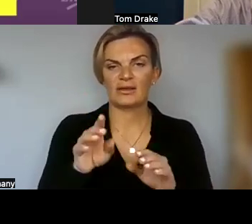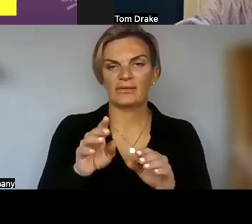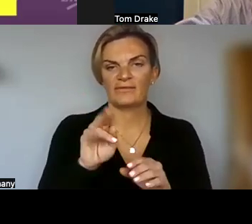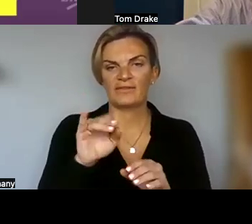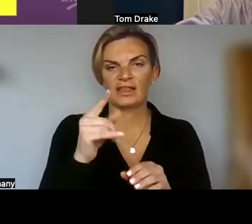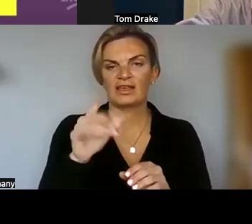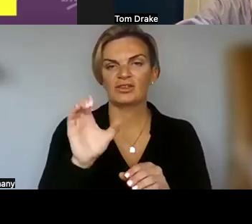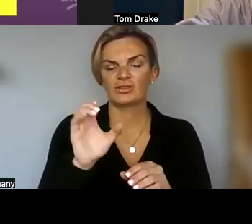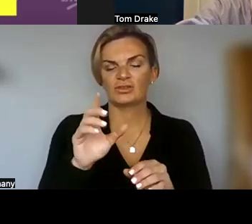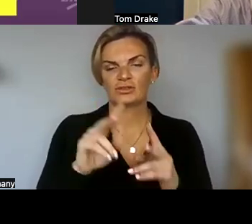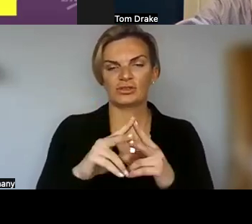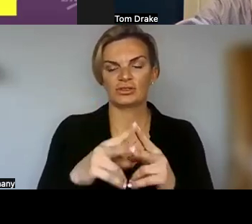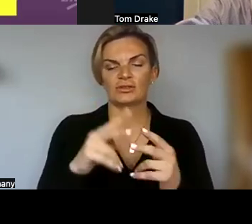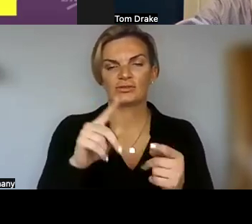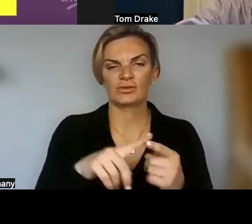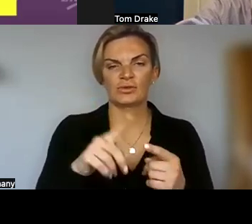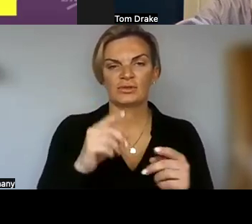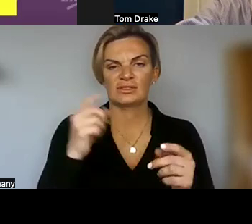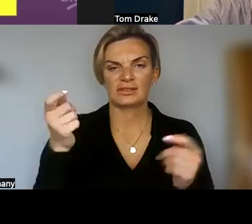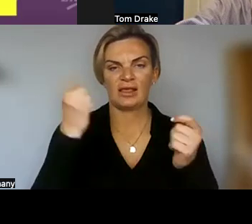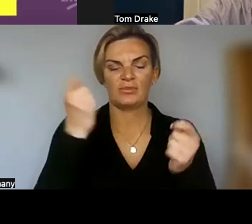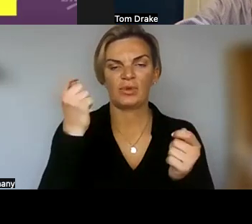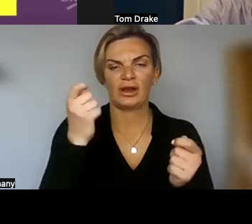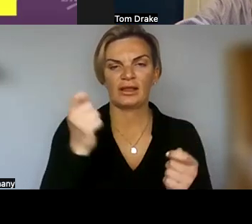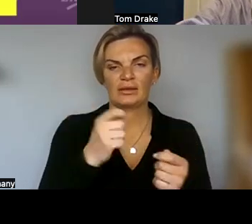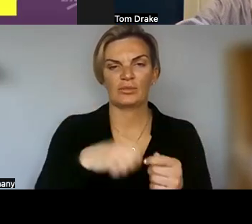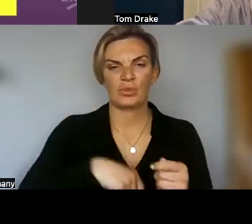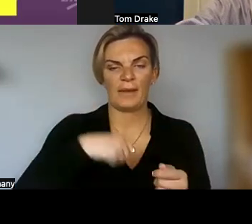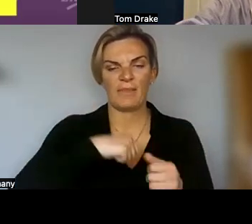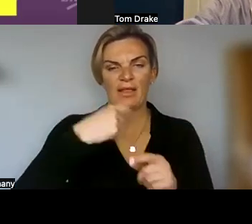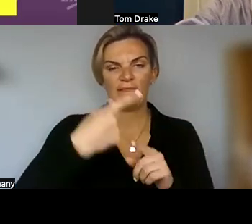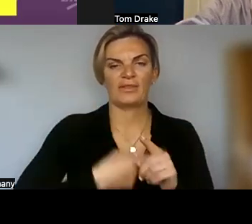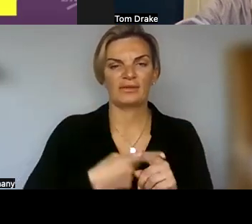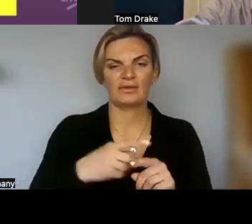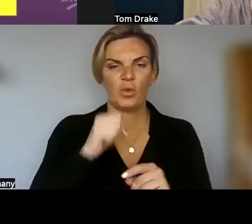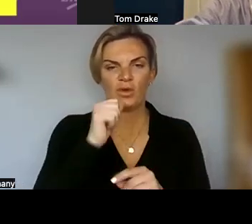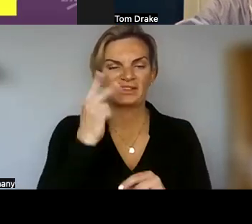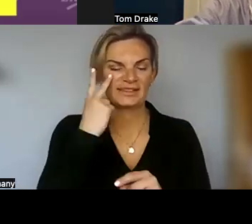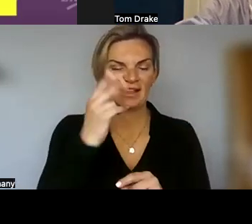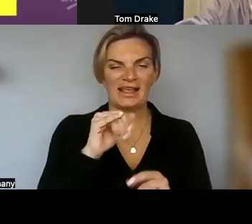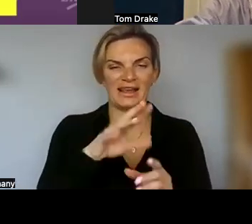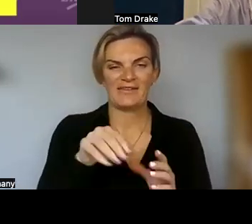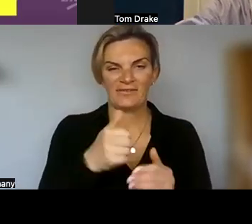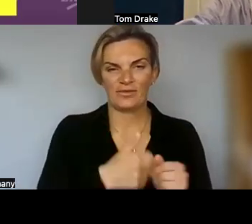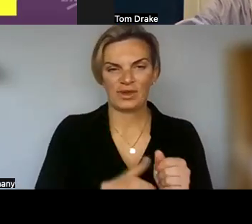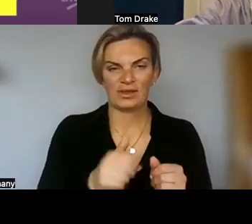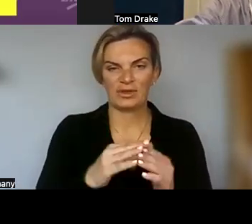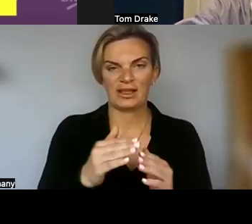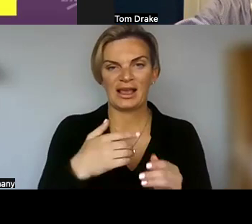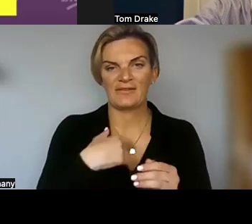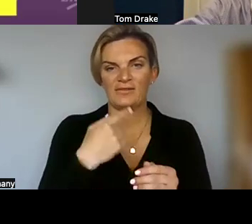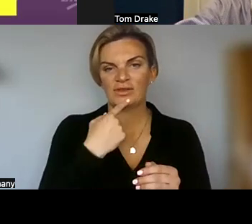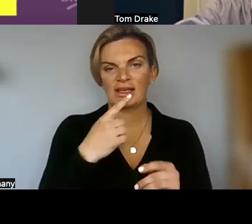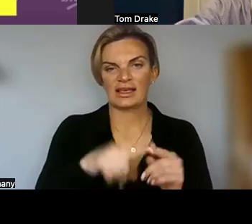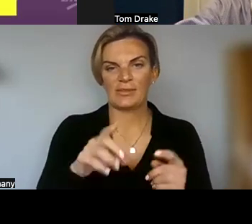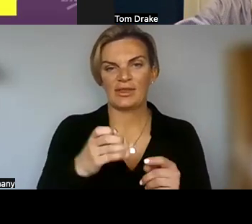Month. And I think you're not going to see that in every community. And that's what makes this community so special. Unfortunately, I can't be there that night because of my